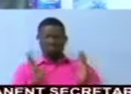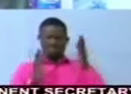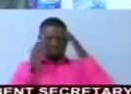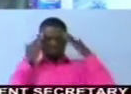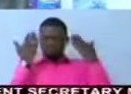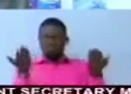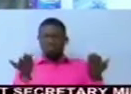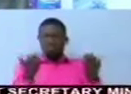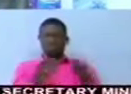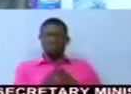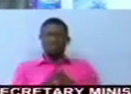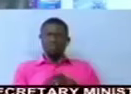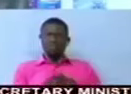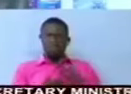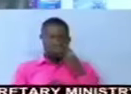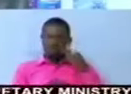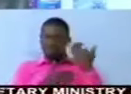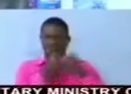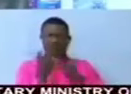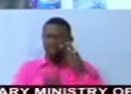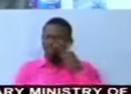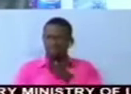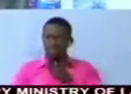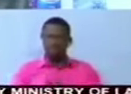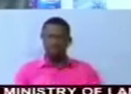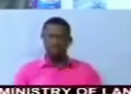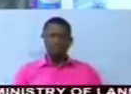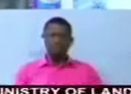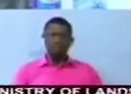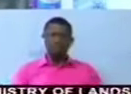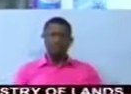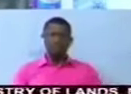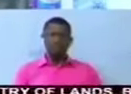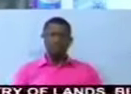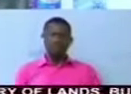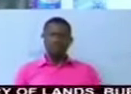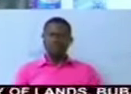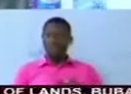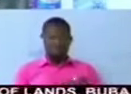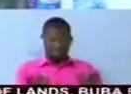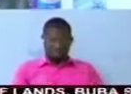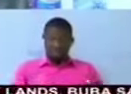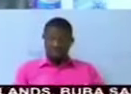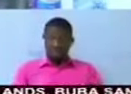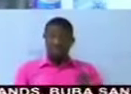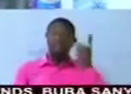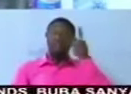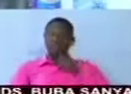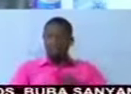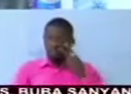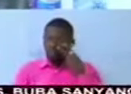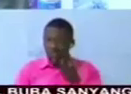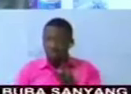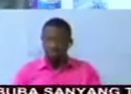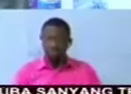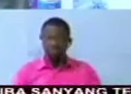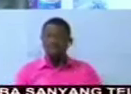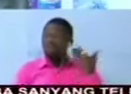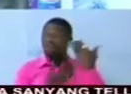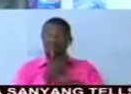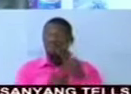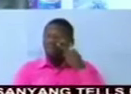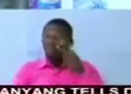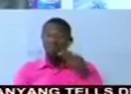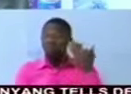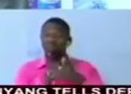gis ñii. Have I ever seen them before? Ma ne tey léegi. I told them now. It's only suma leen a gis. I have never seen them before.